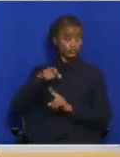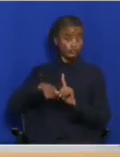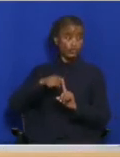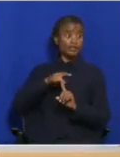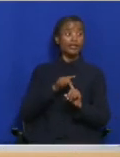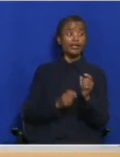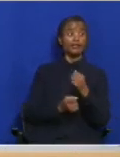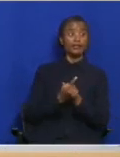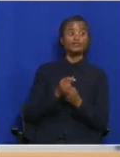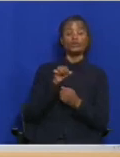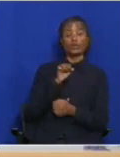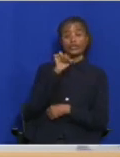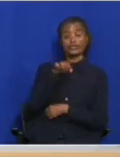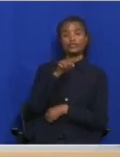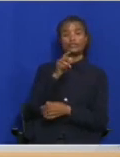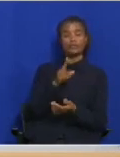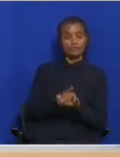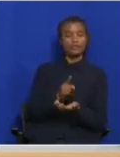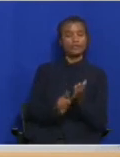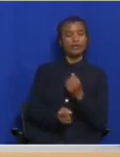what you're putting to me is the ordinary